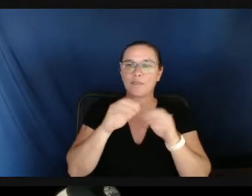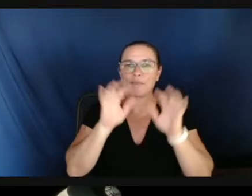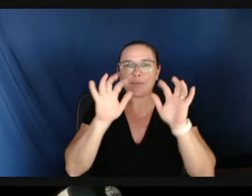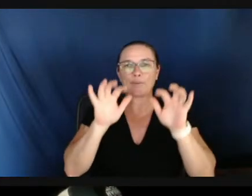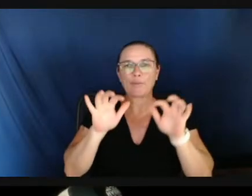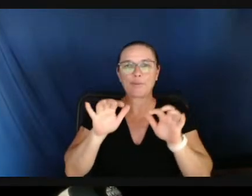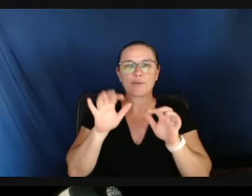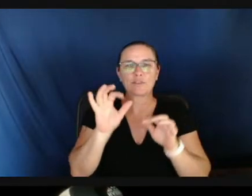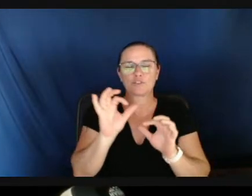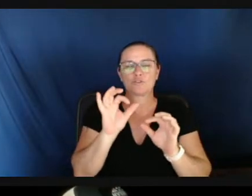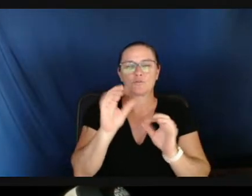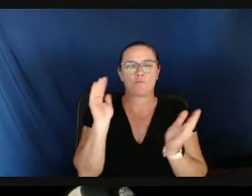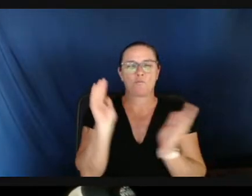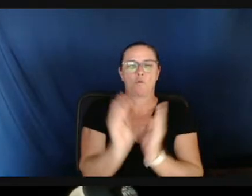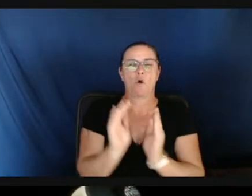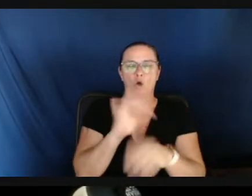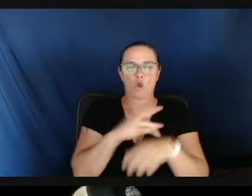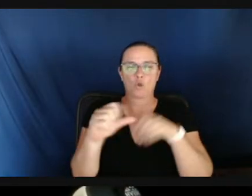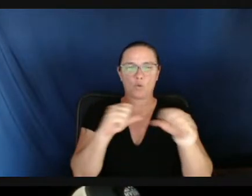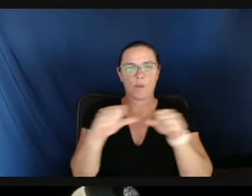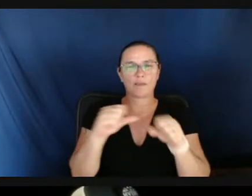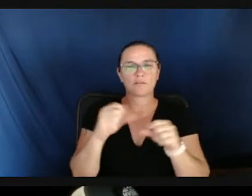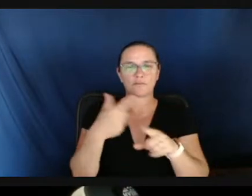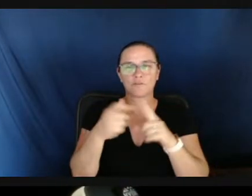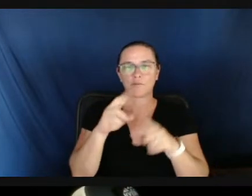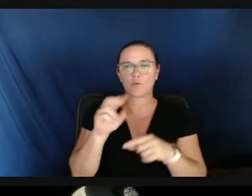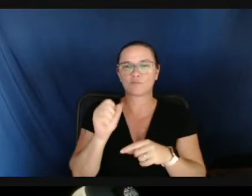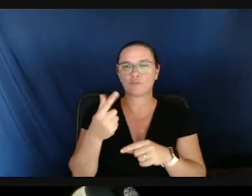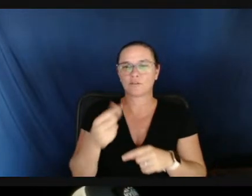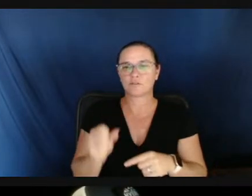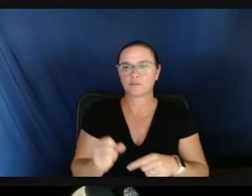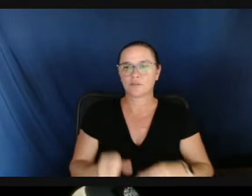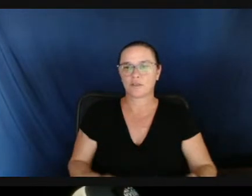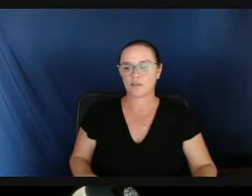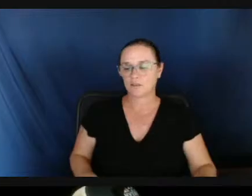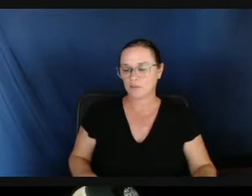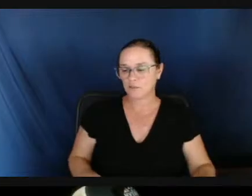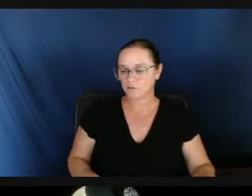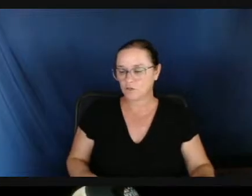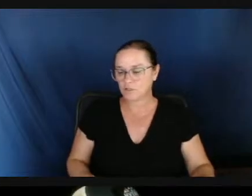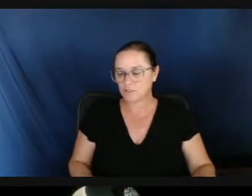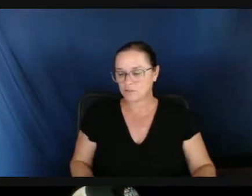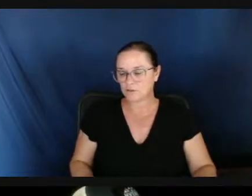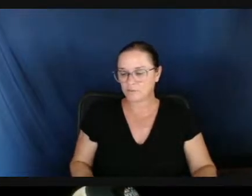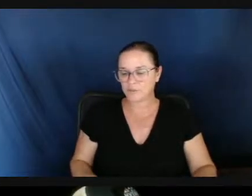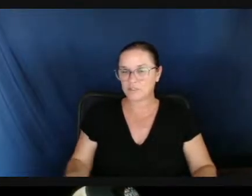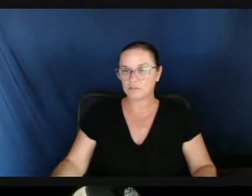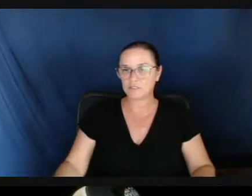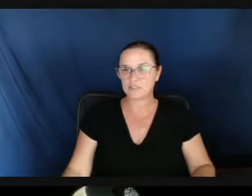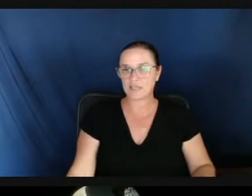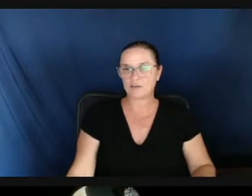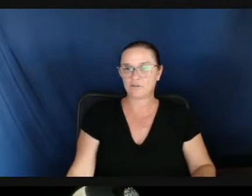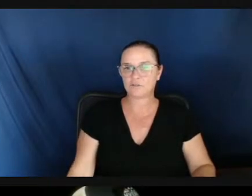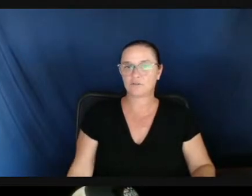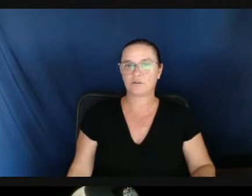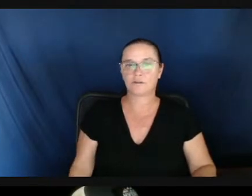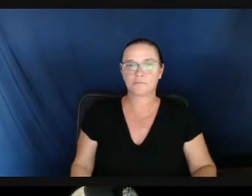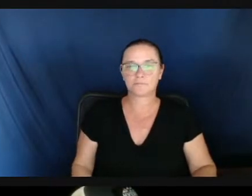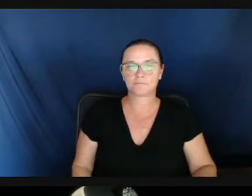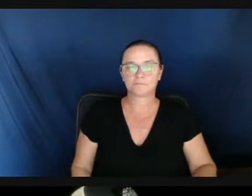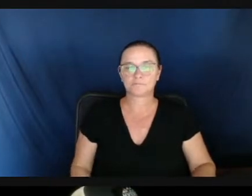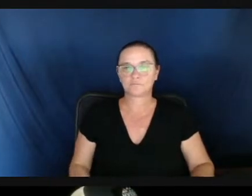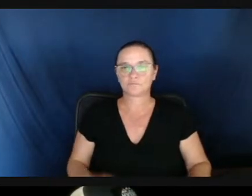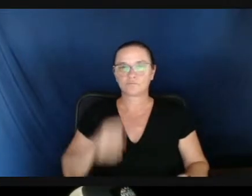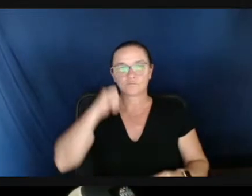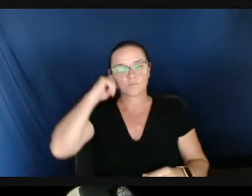plotted by the USGS. It shows us that same pattern there. So moving on, here is